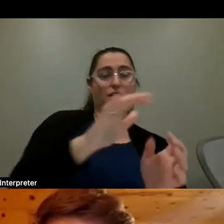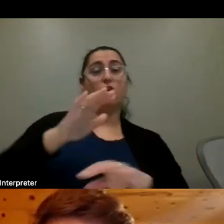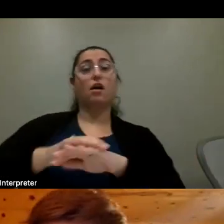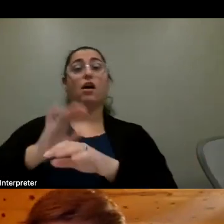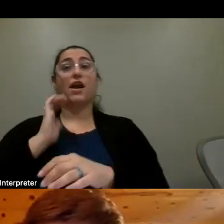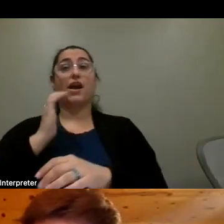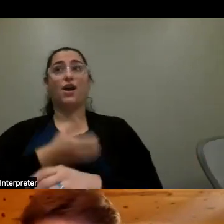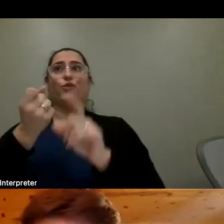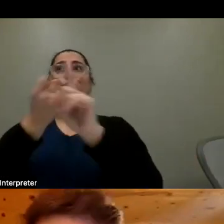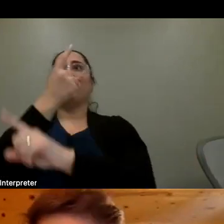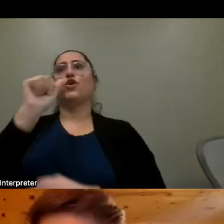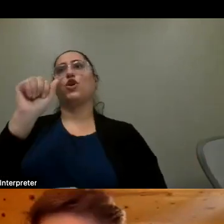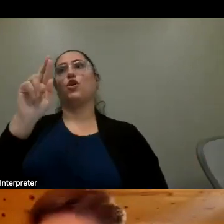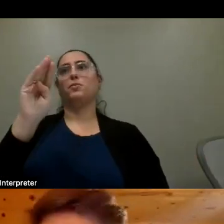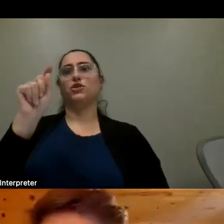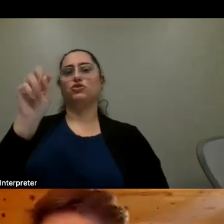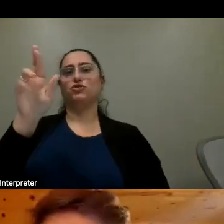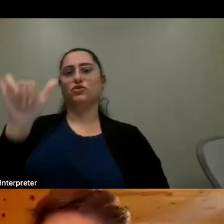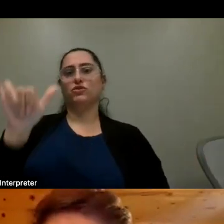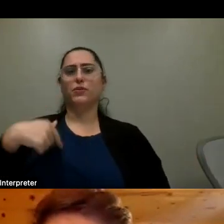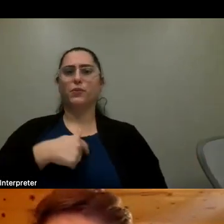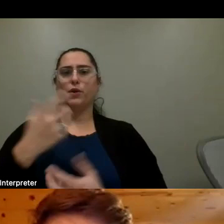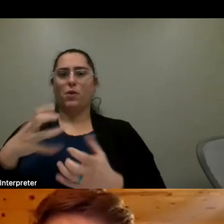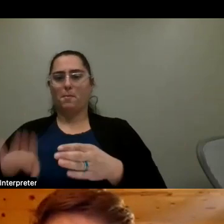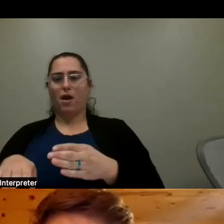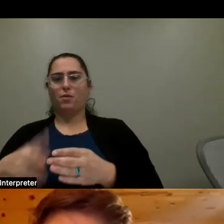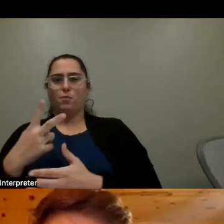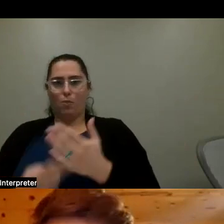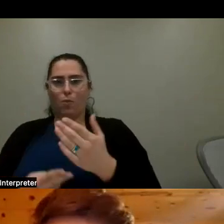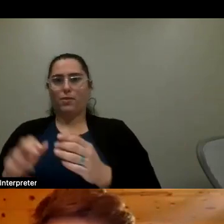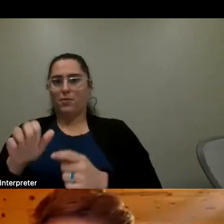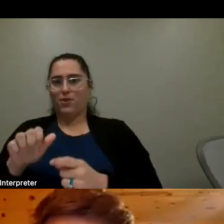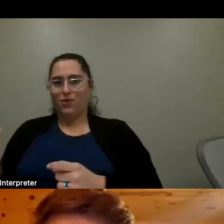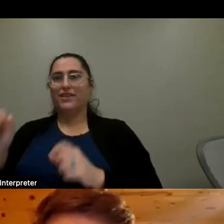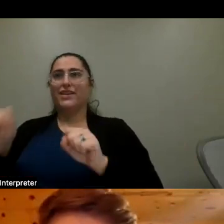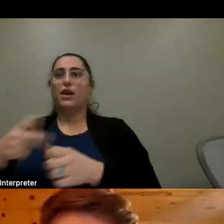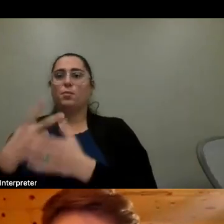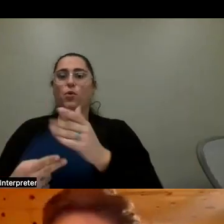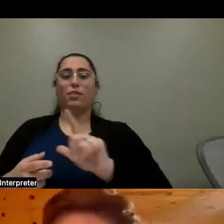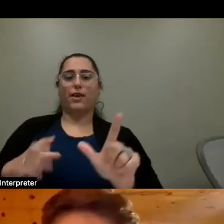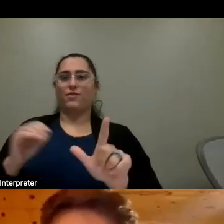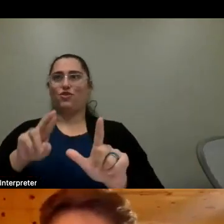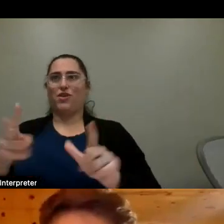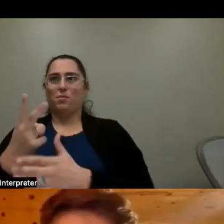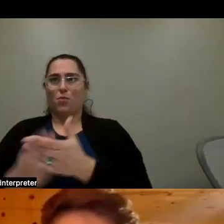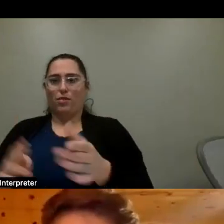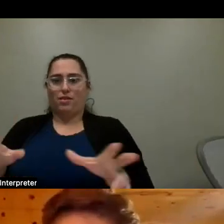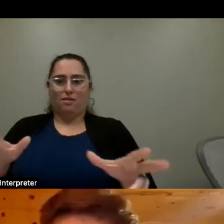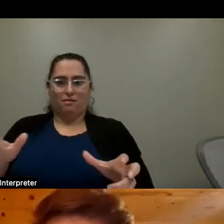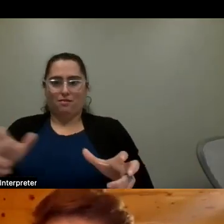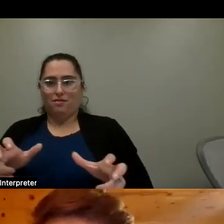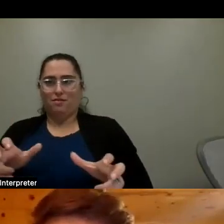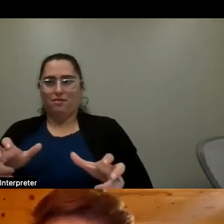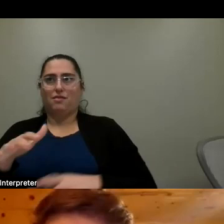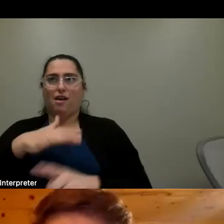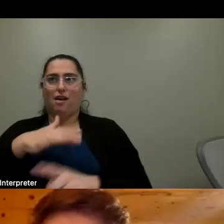want to decode these two amino acids. The model can use both the context on the left and on the right, whereas the left-to-right decoding would not be